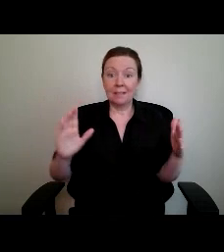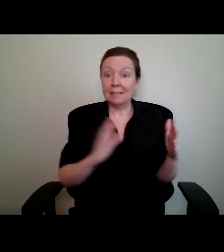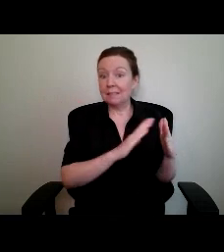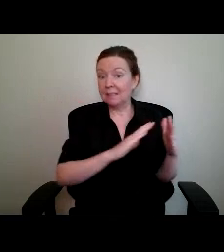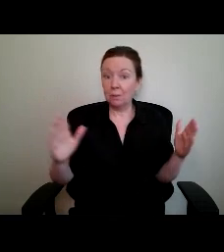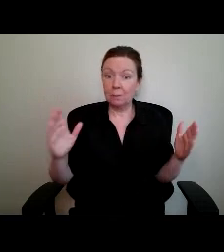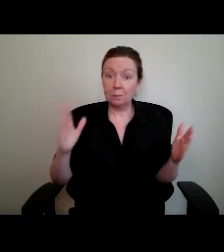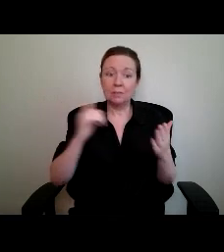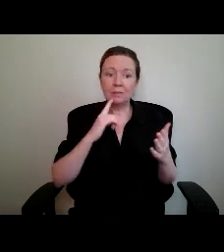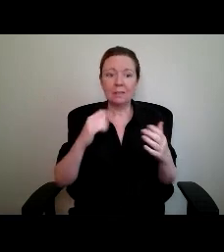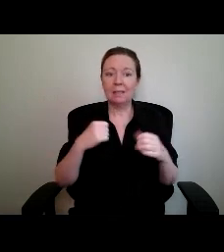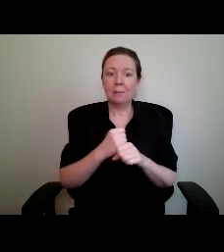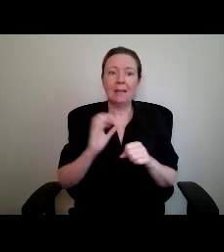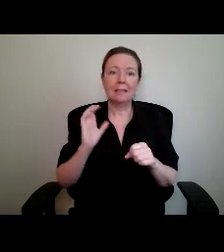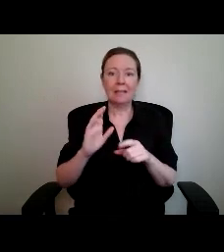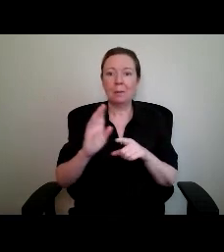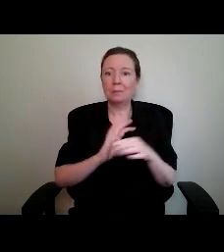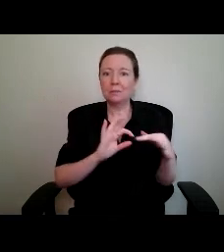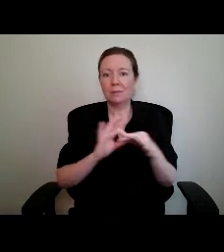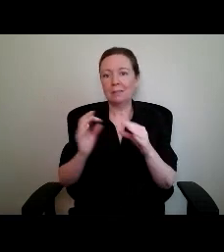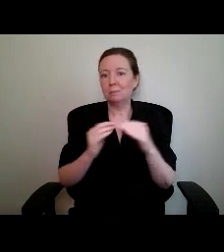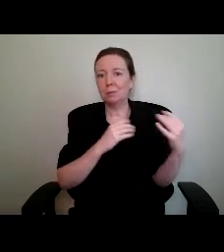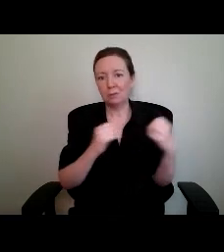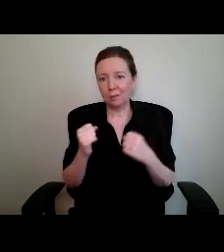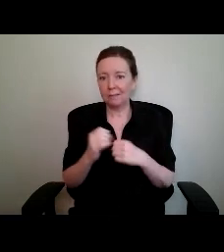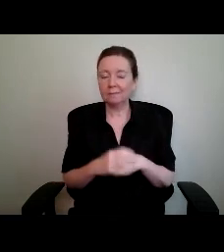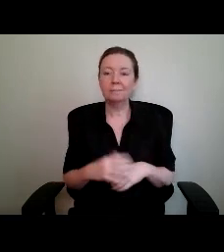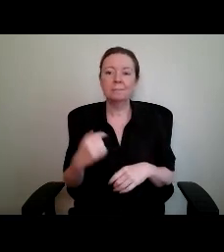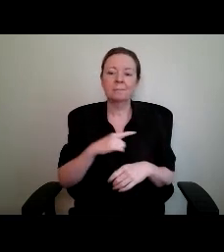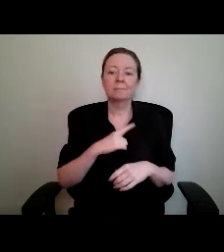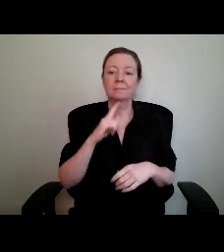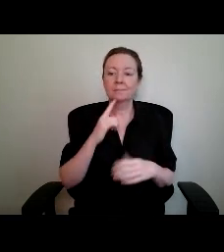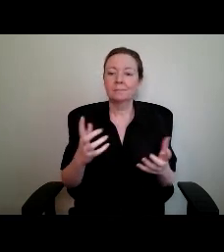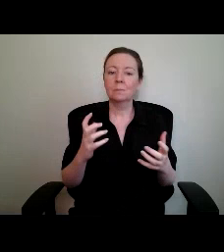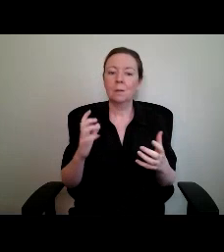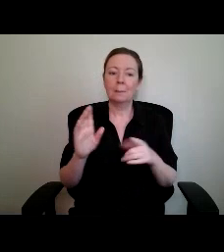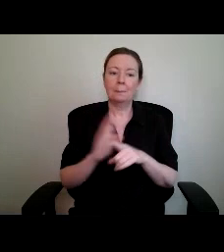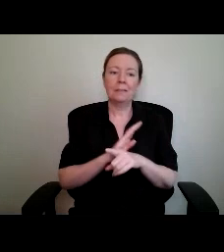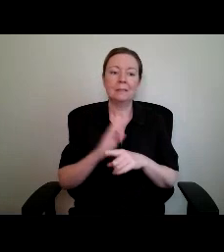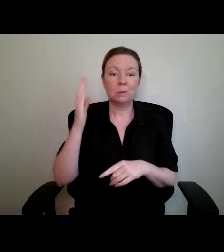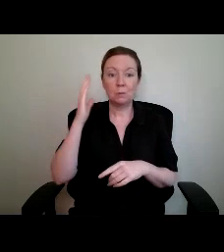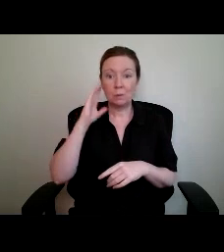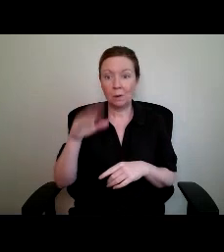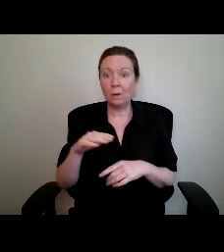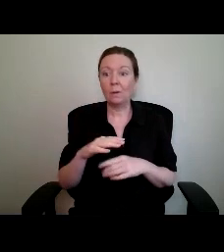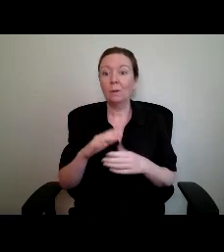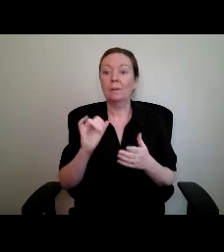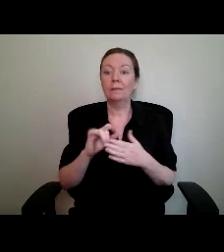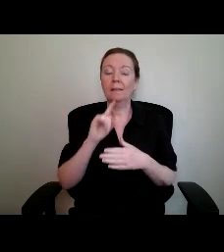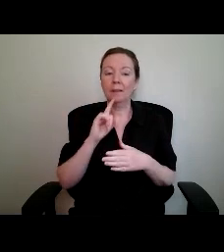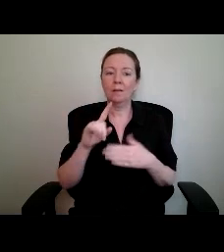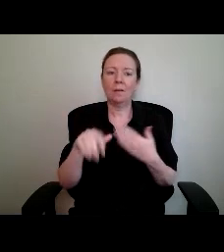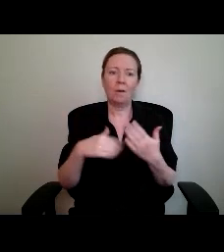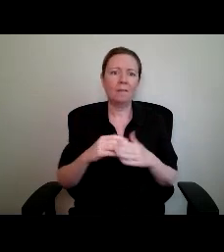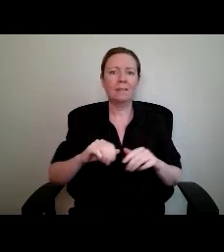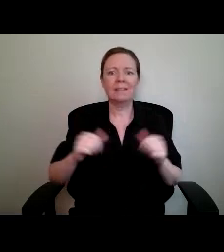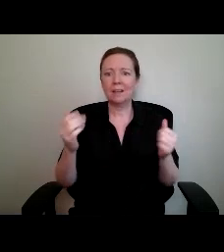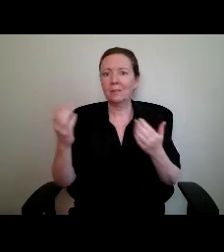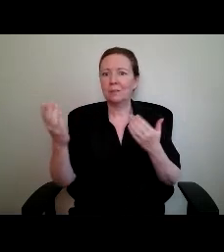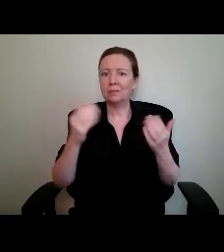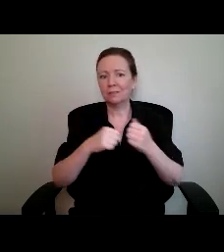just strengthening our business relations. And so we want businesses to know that there are all these other